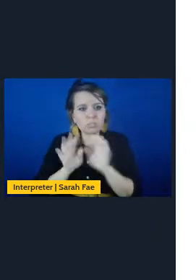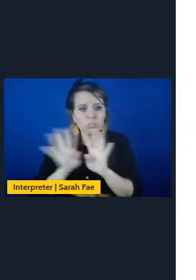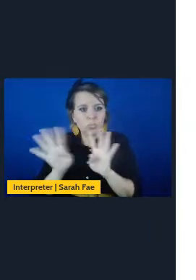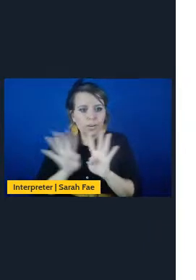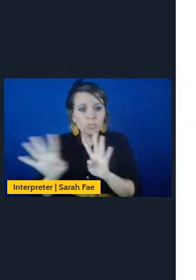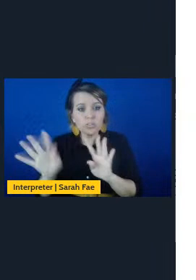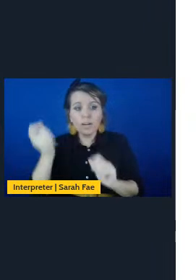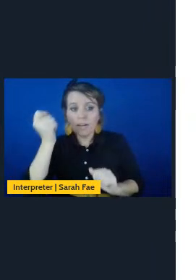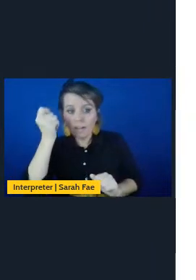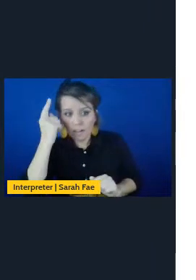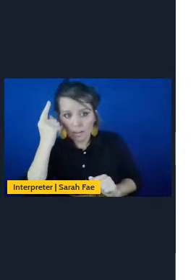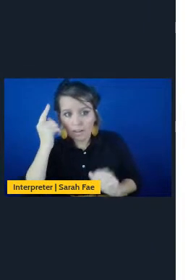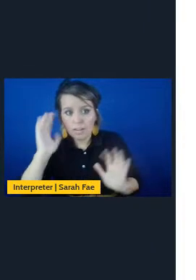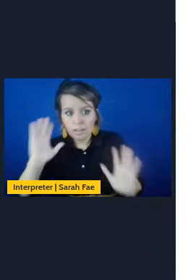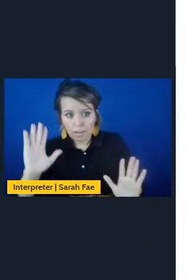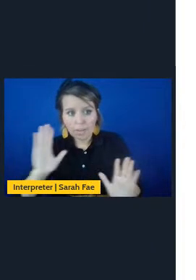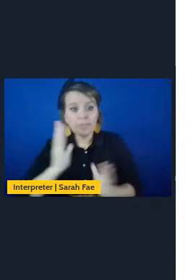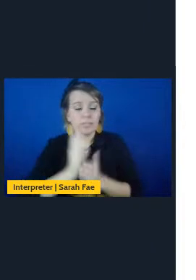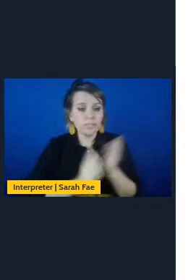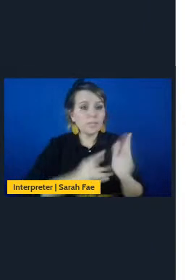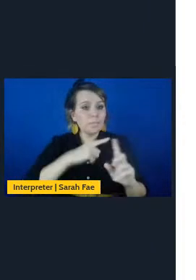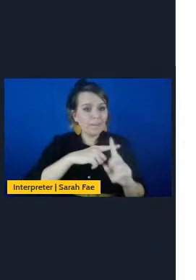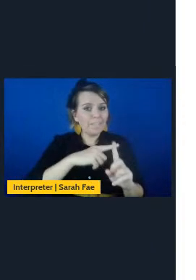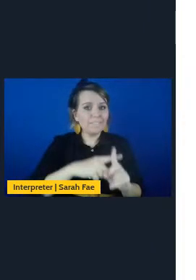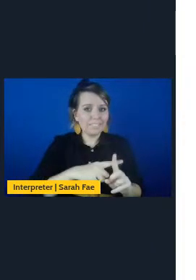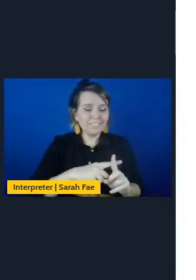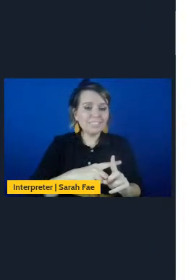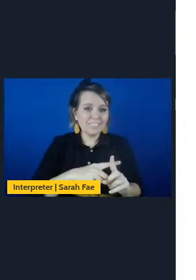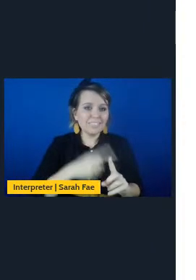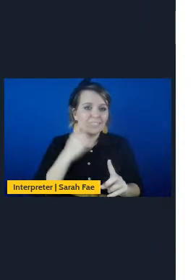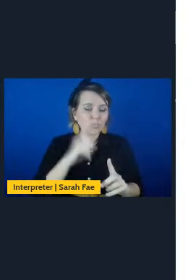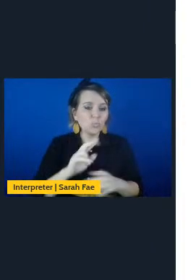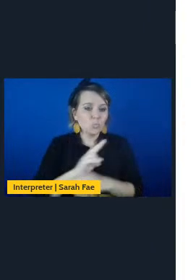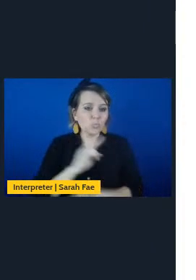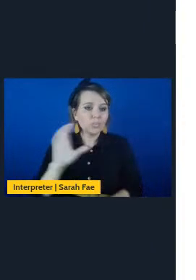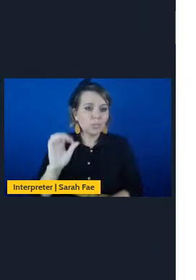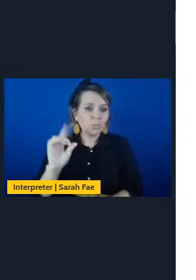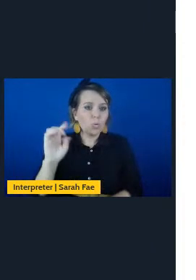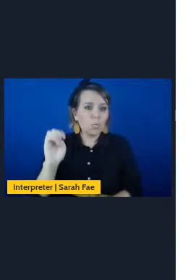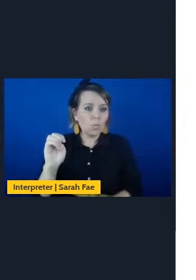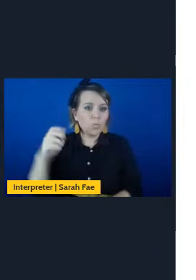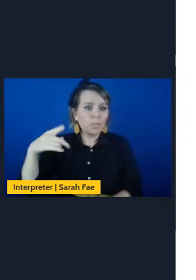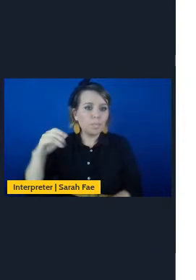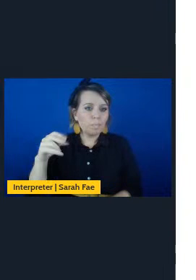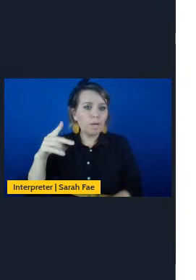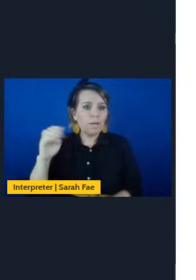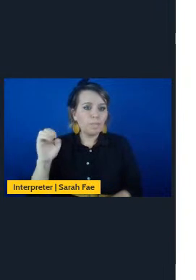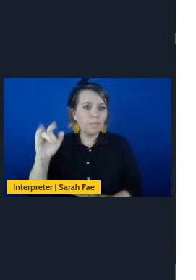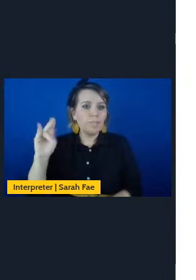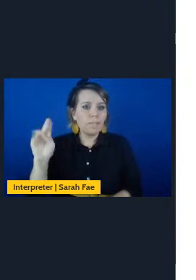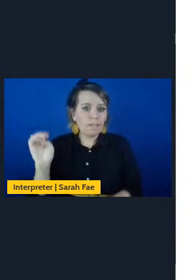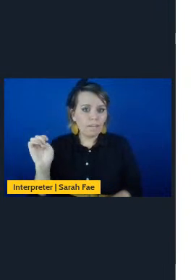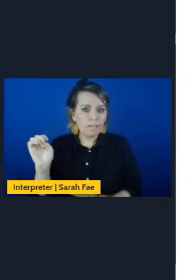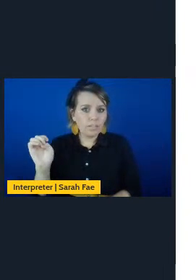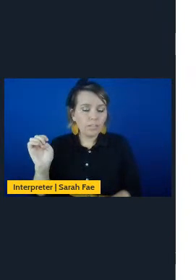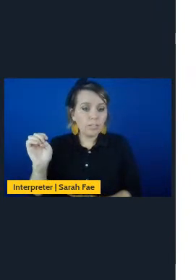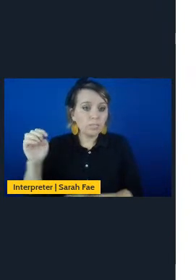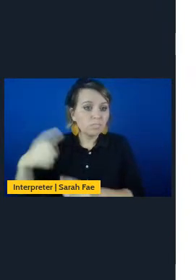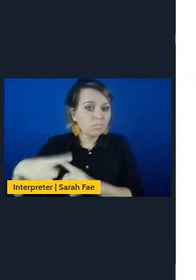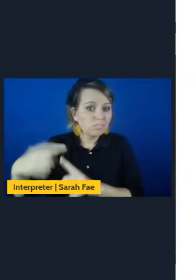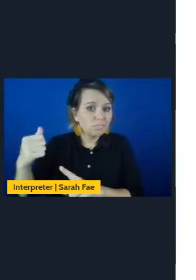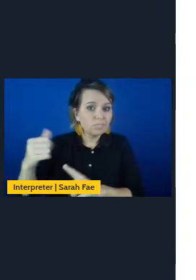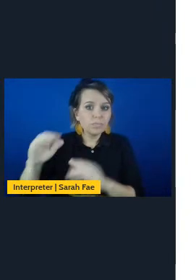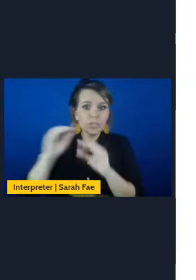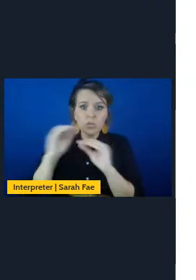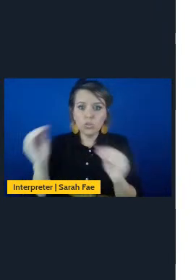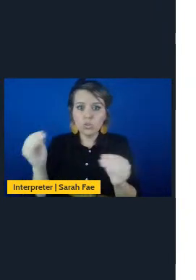However, there are some benefits of using Code Pipeline, and the biggest one is there are no external integrations for